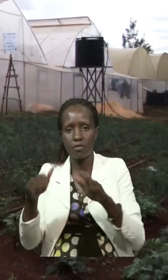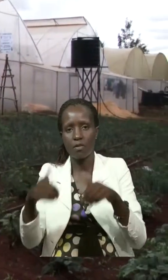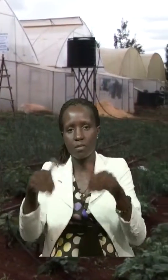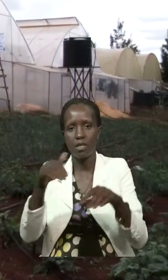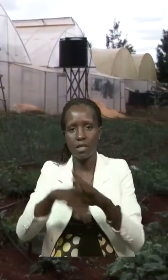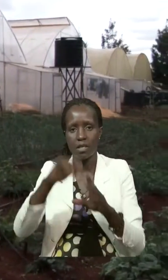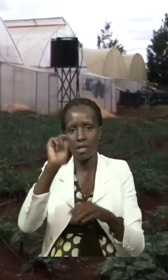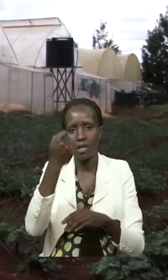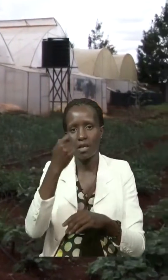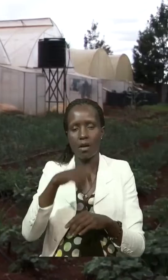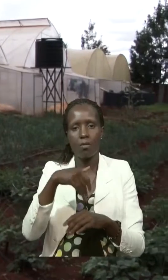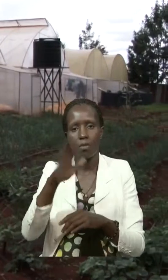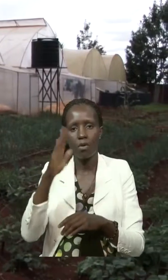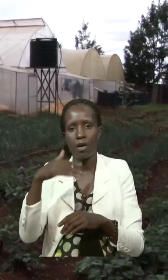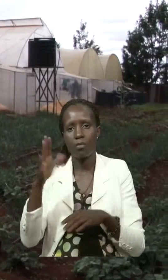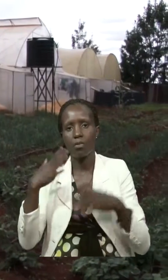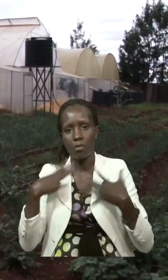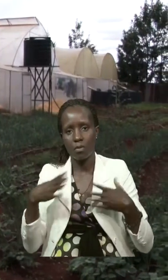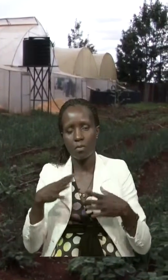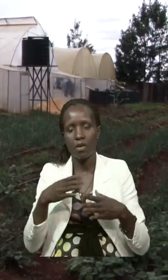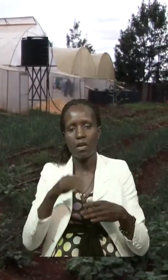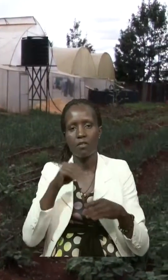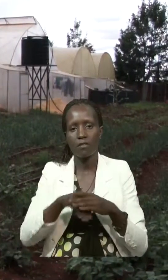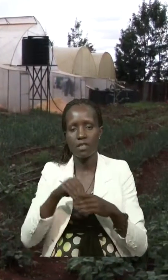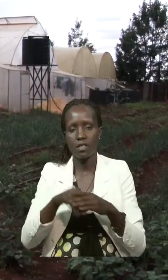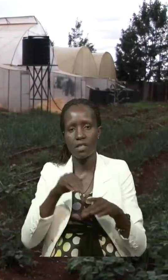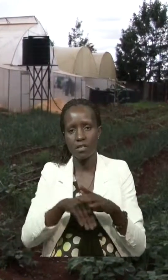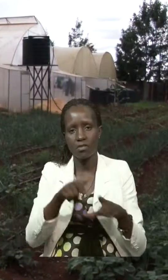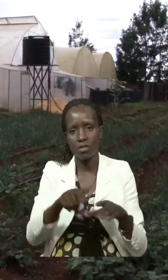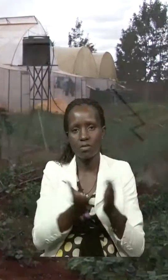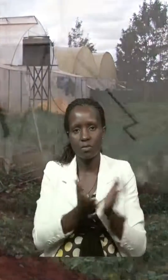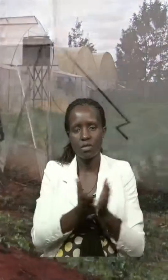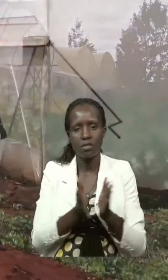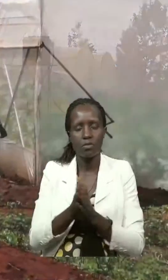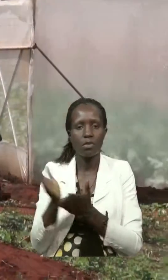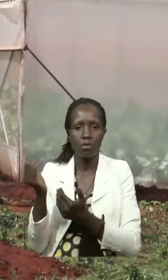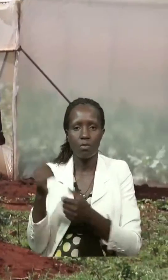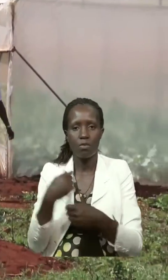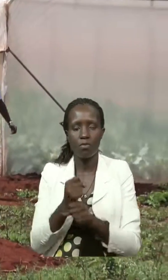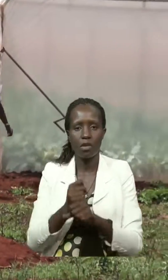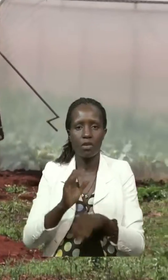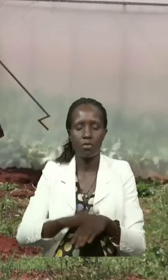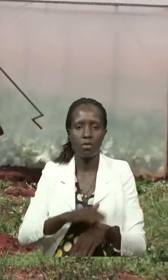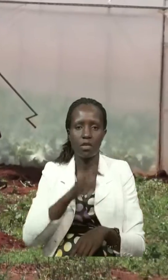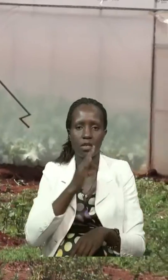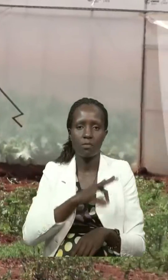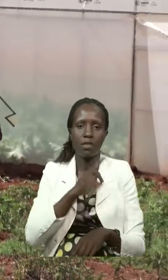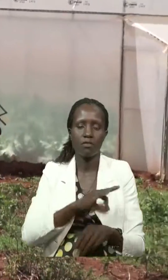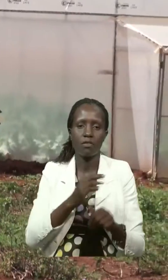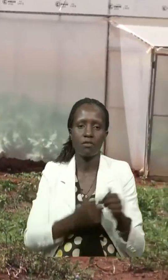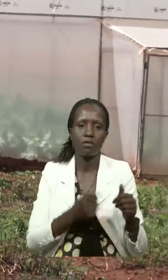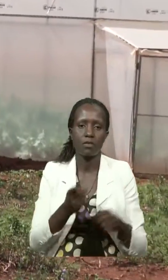Kenya. More and more people are investing into this business with the hope of making good returns from